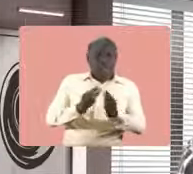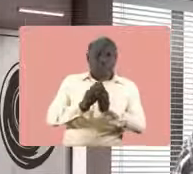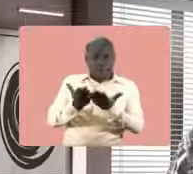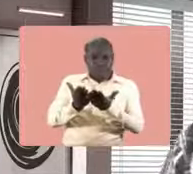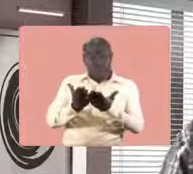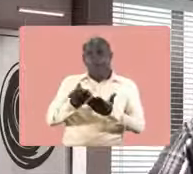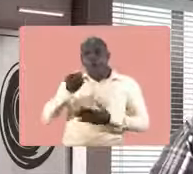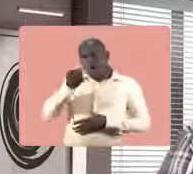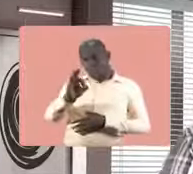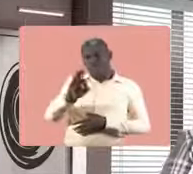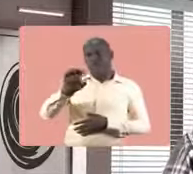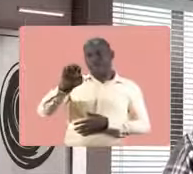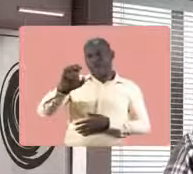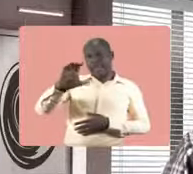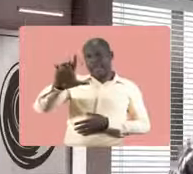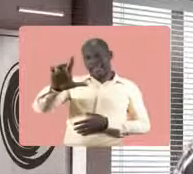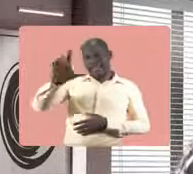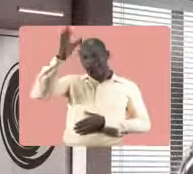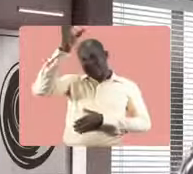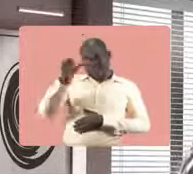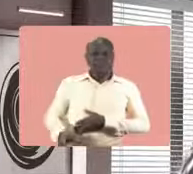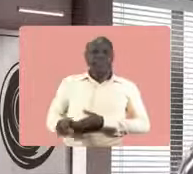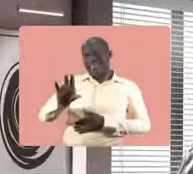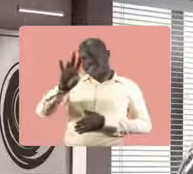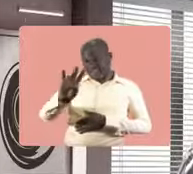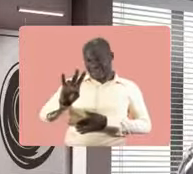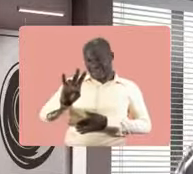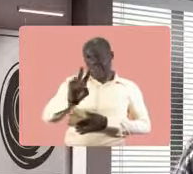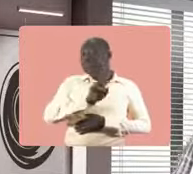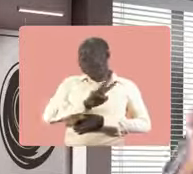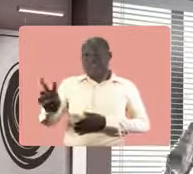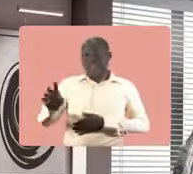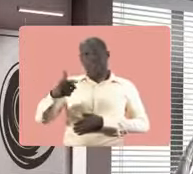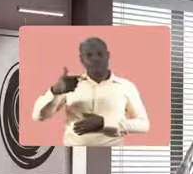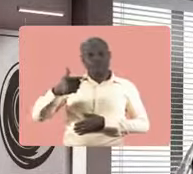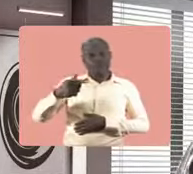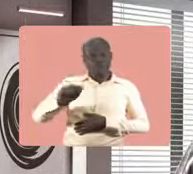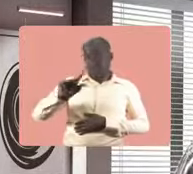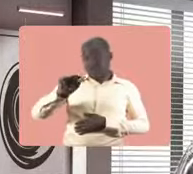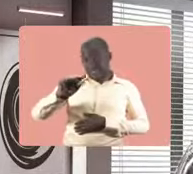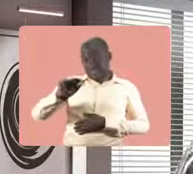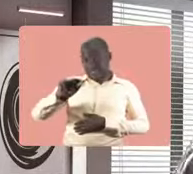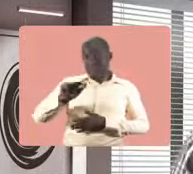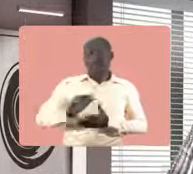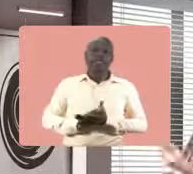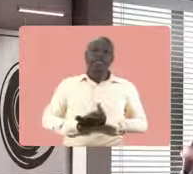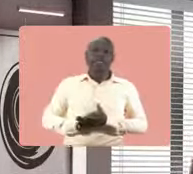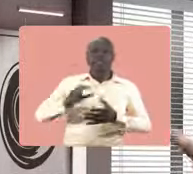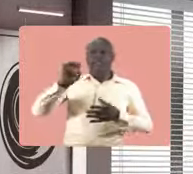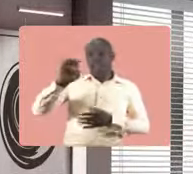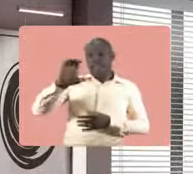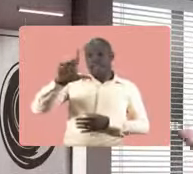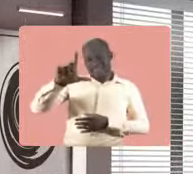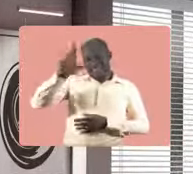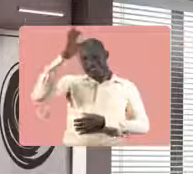etinson enchemo adue no Ecclesiastes chapter 7 and verse 20 no or say otre ni